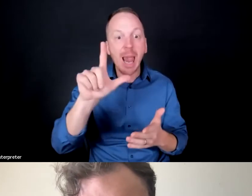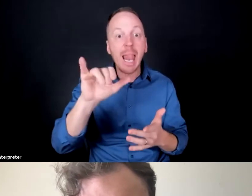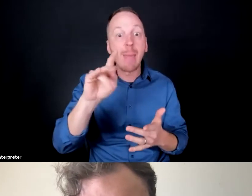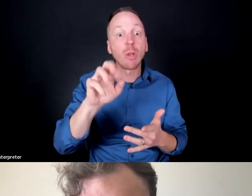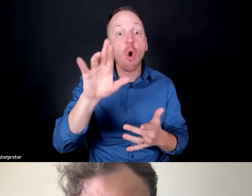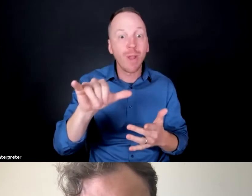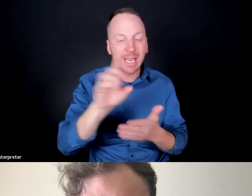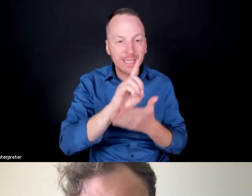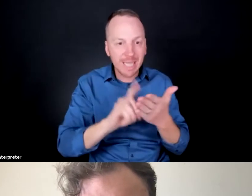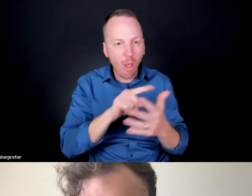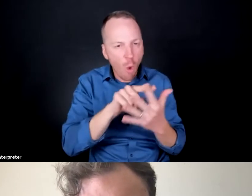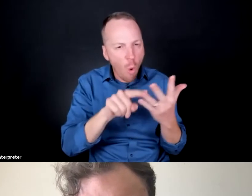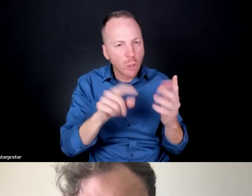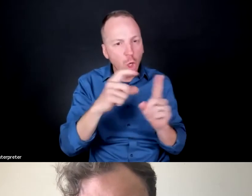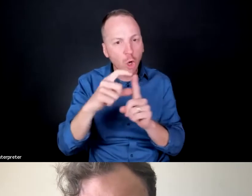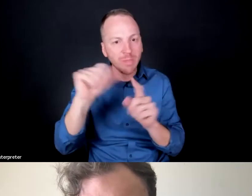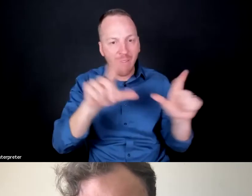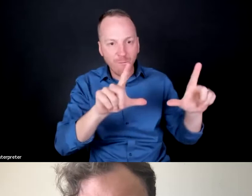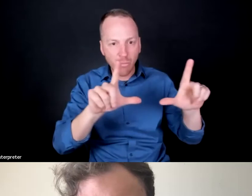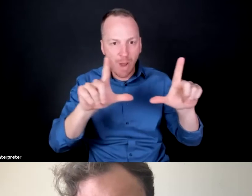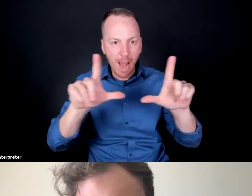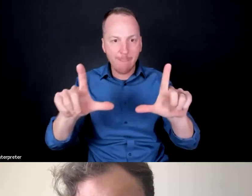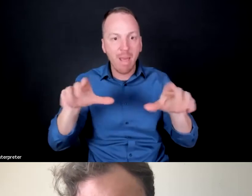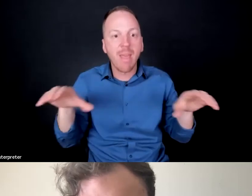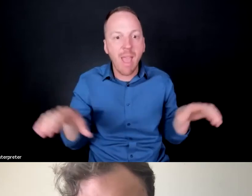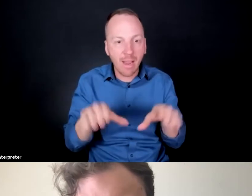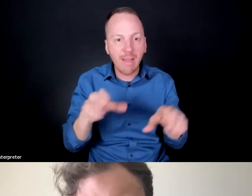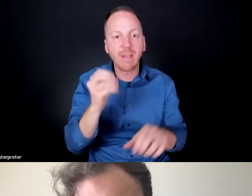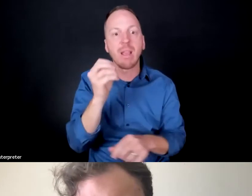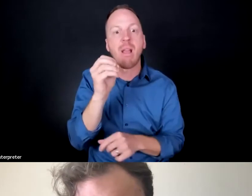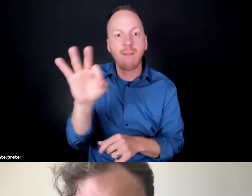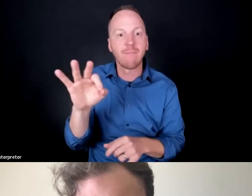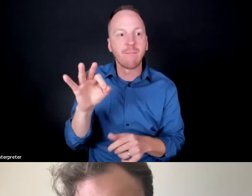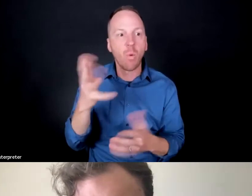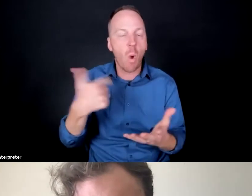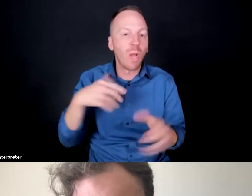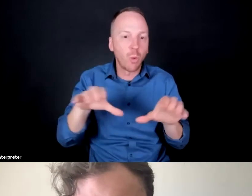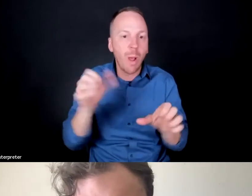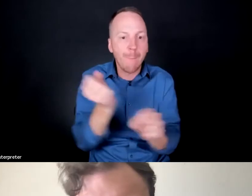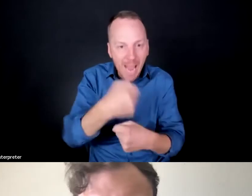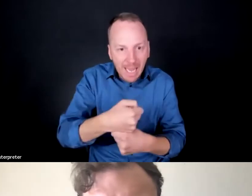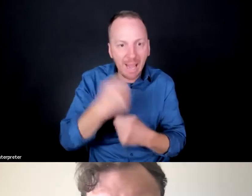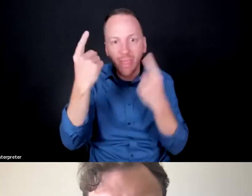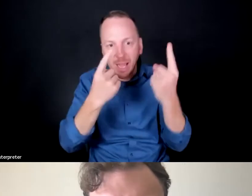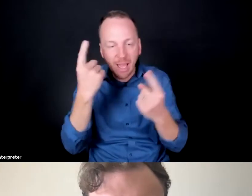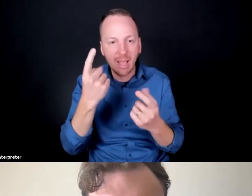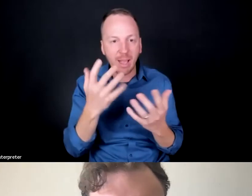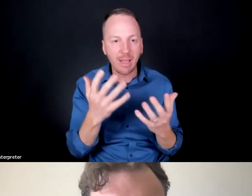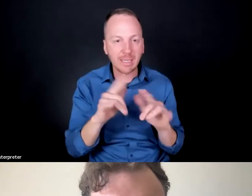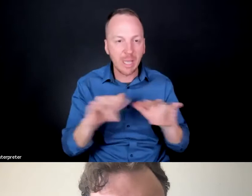right? All of these kind of terms that frame the activity that that we do, making, thinking, etc.